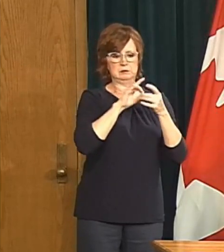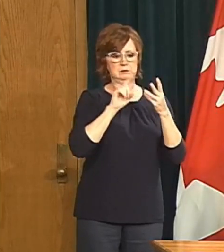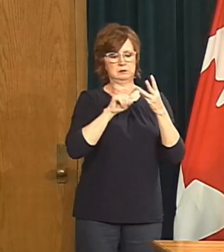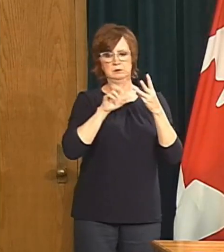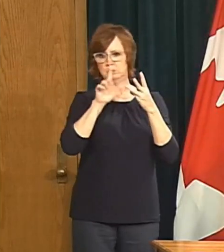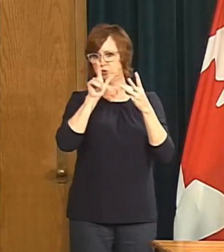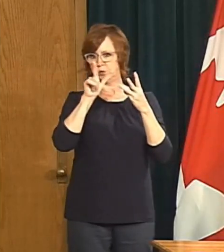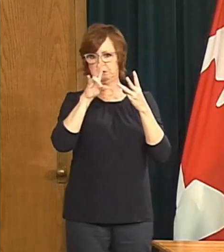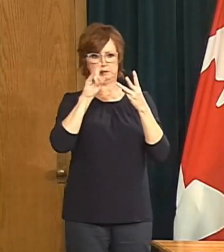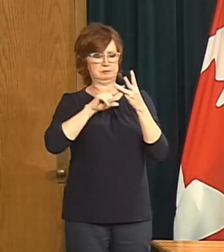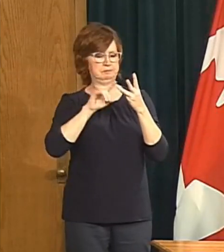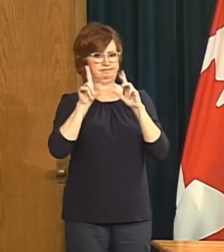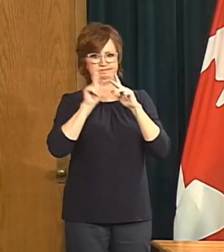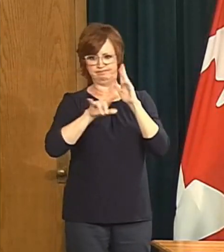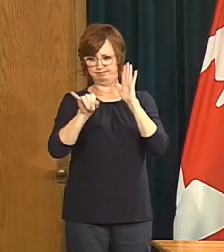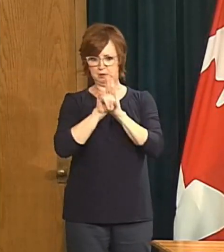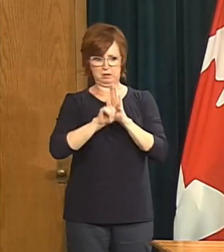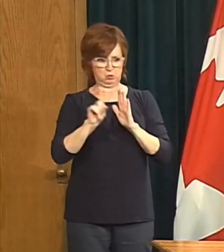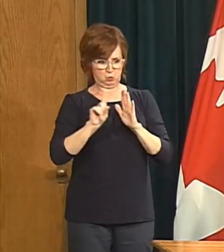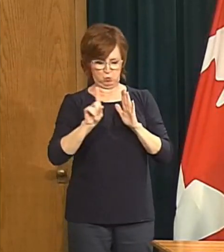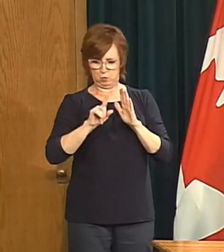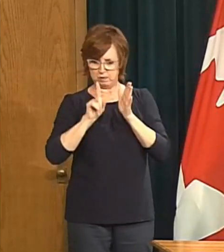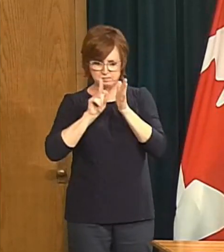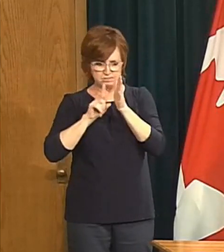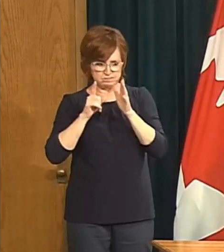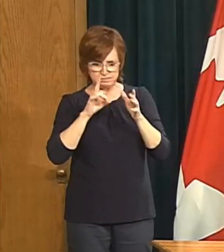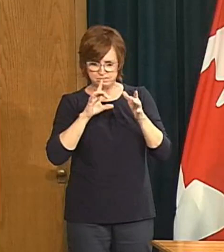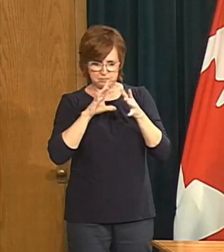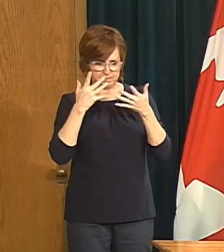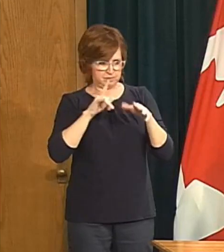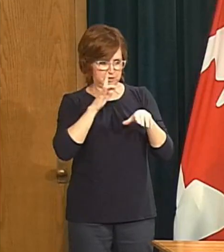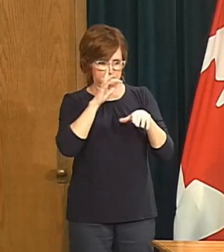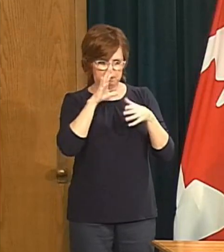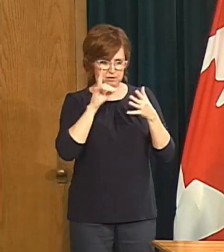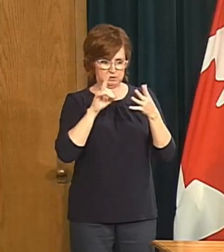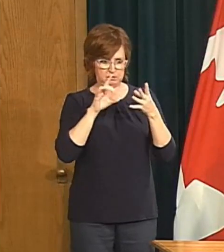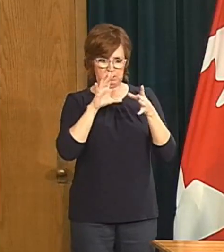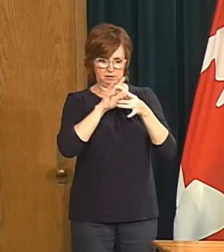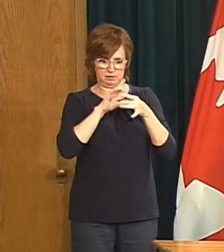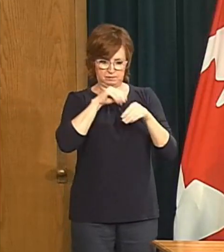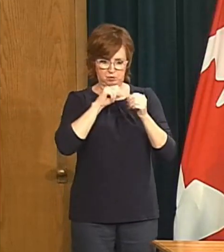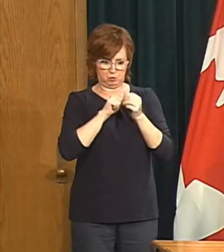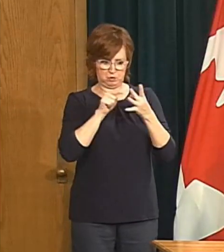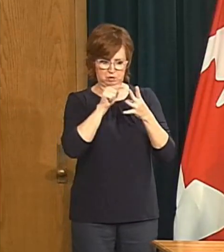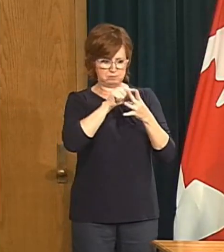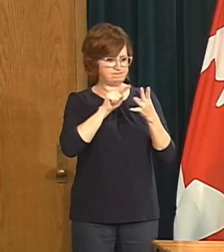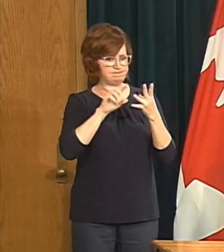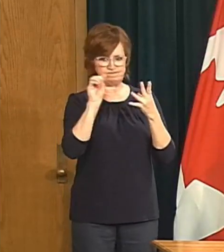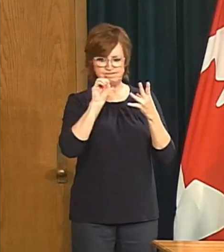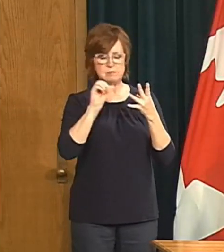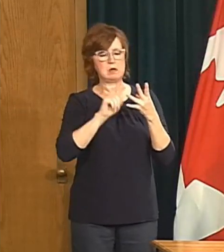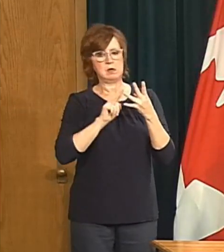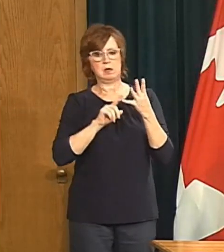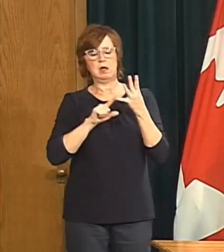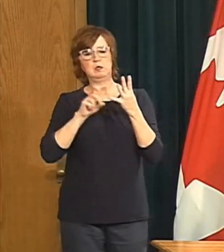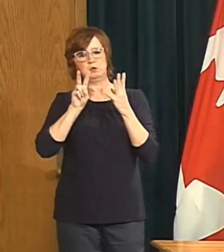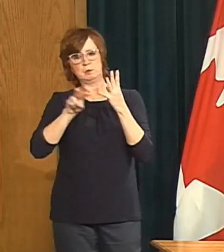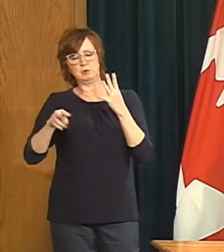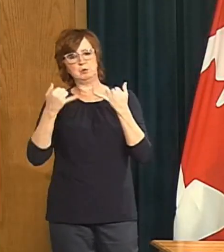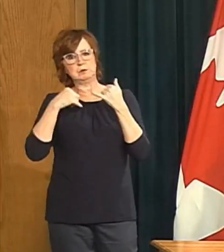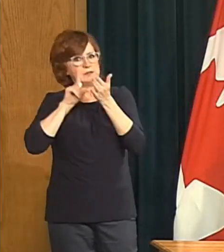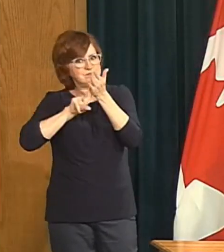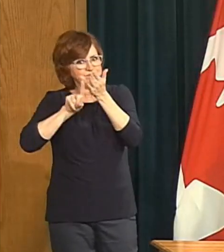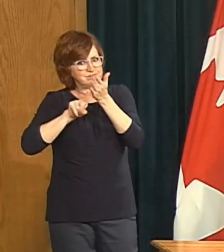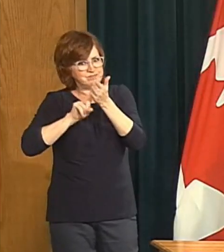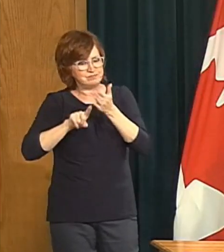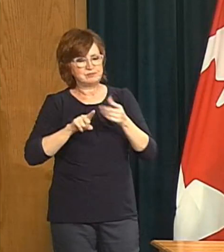case, so no history of travel or attendance at a mass event. And 22 are under investigation. So as you can see, most investigations are